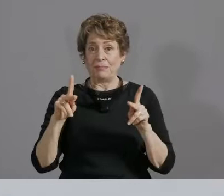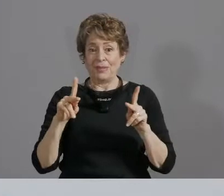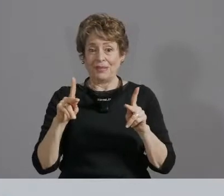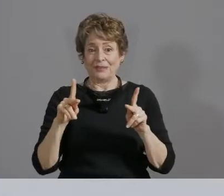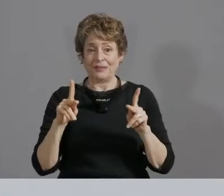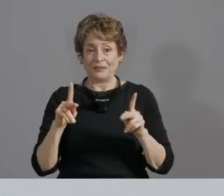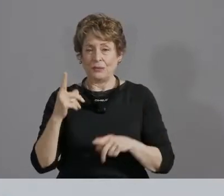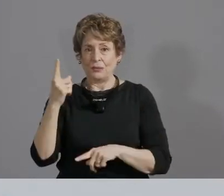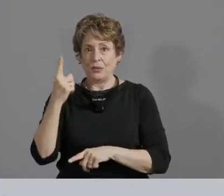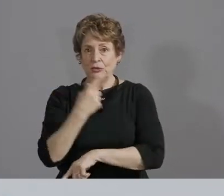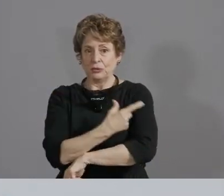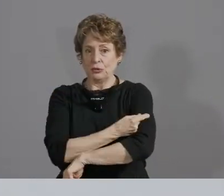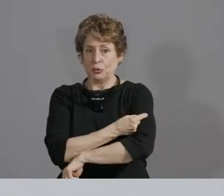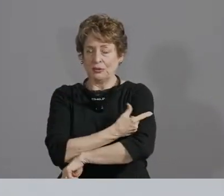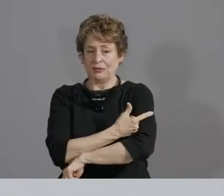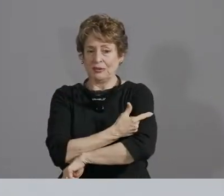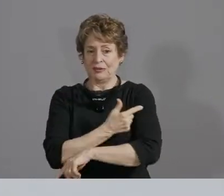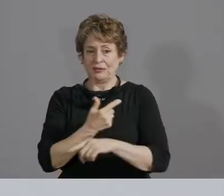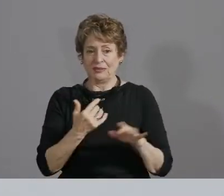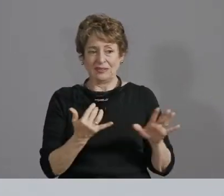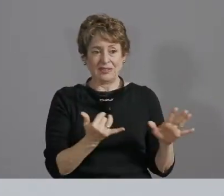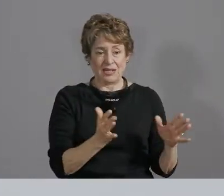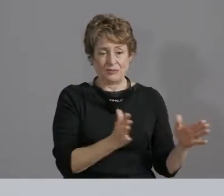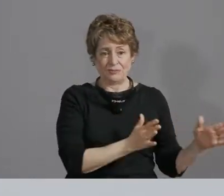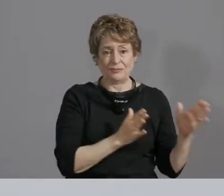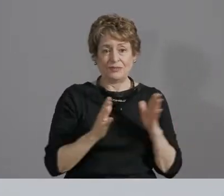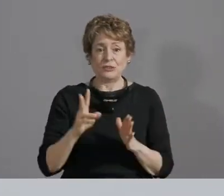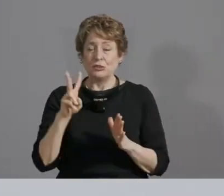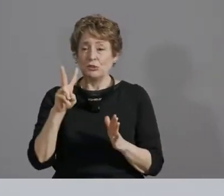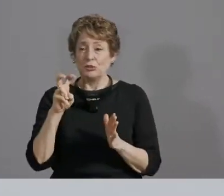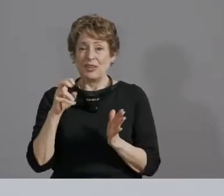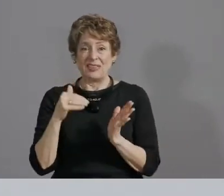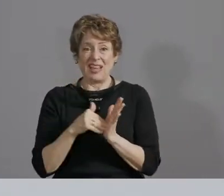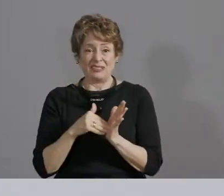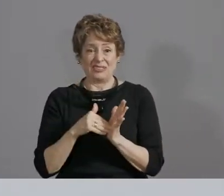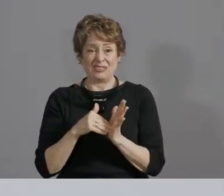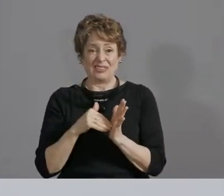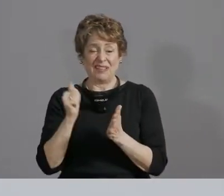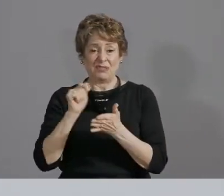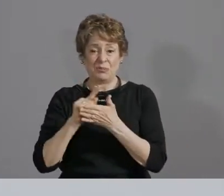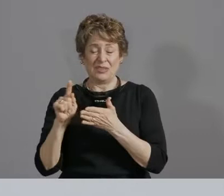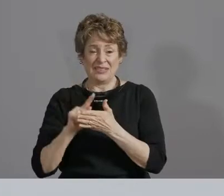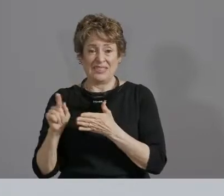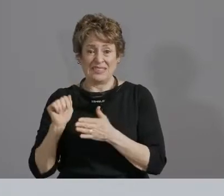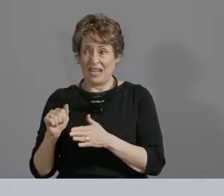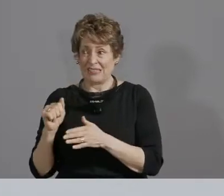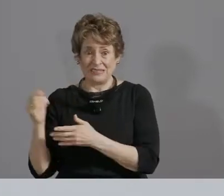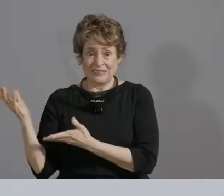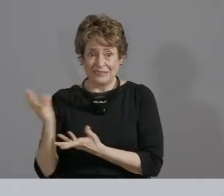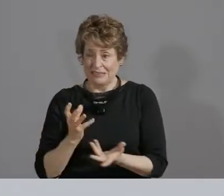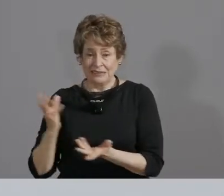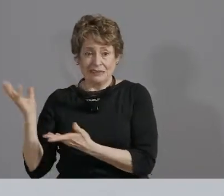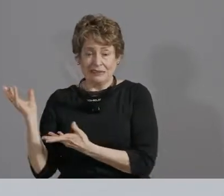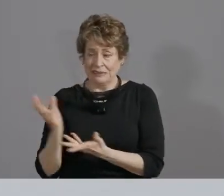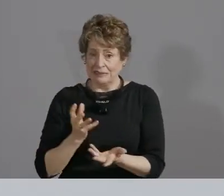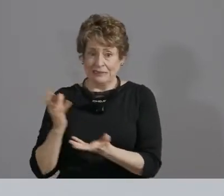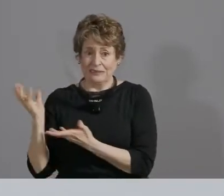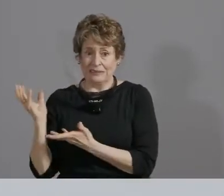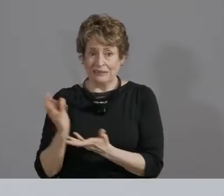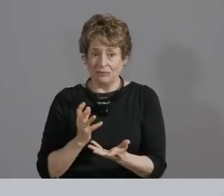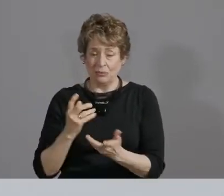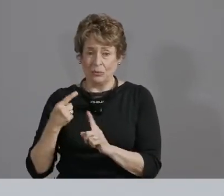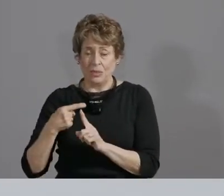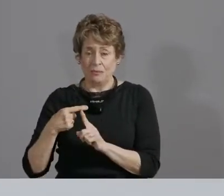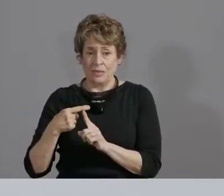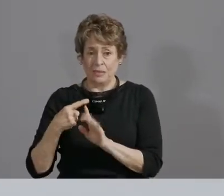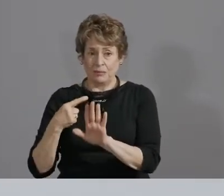a week. If we can keep up that that level, it should be another month, hopefully, before, and keep in mind, we